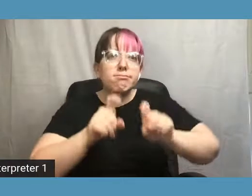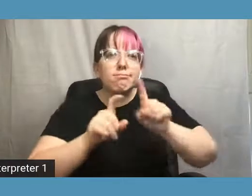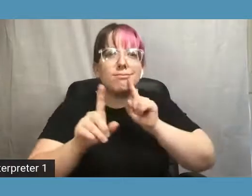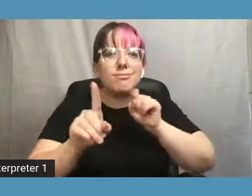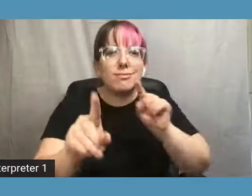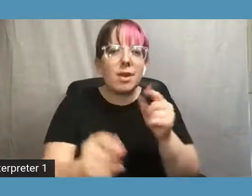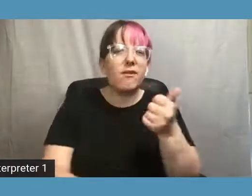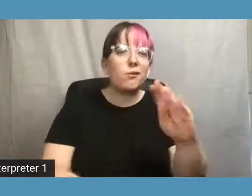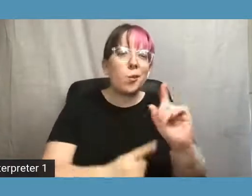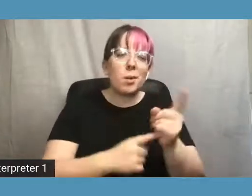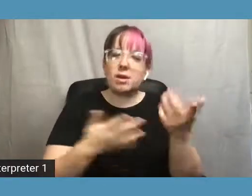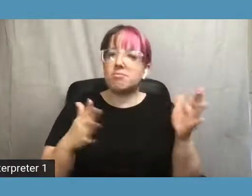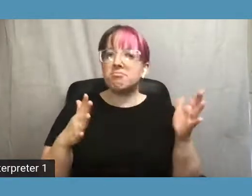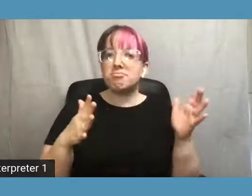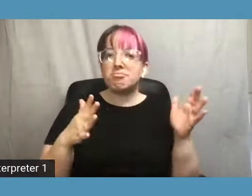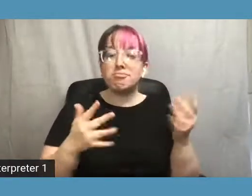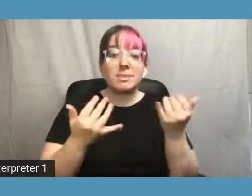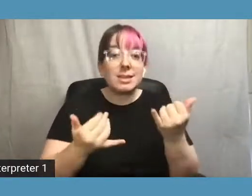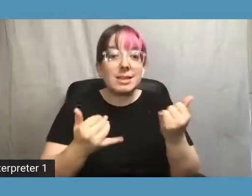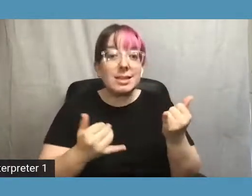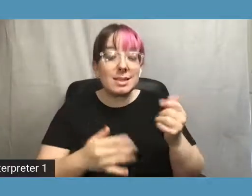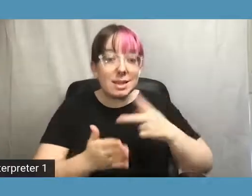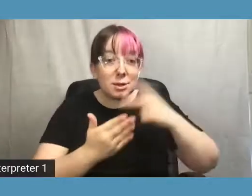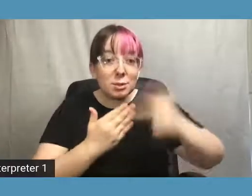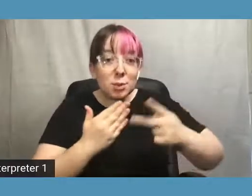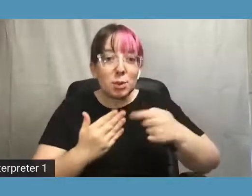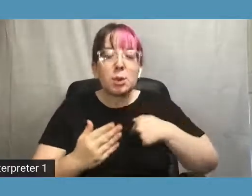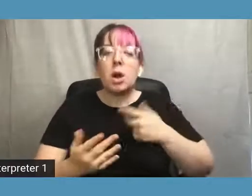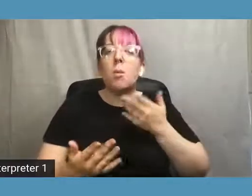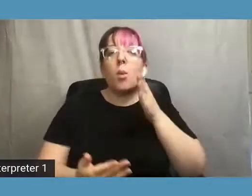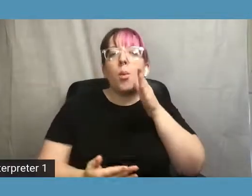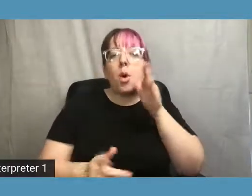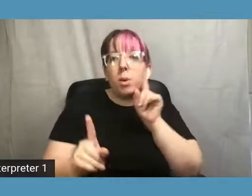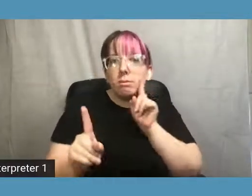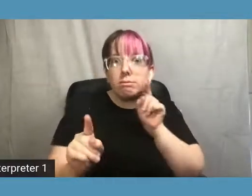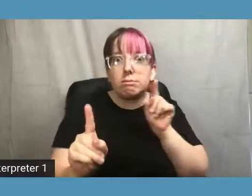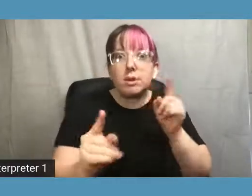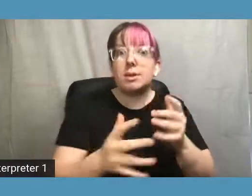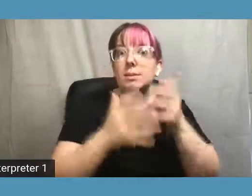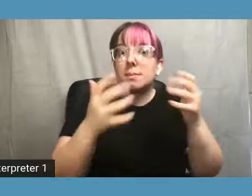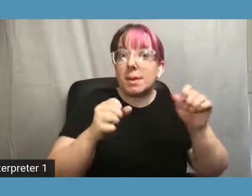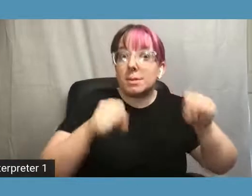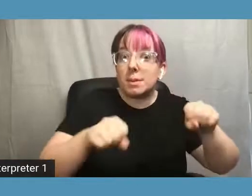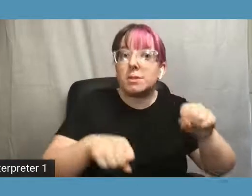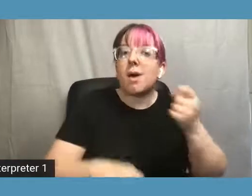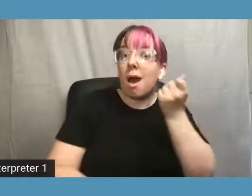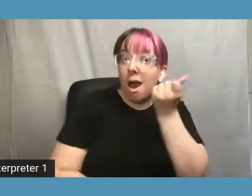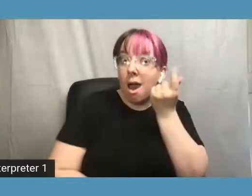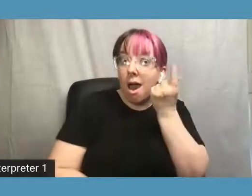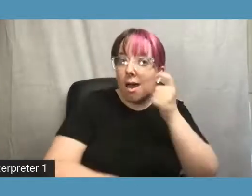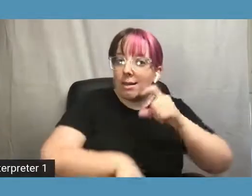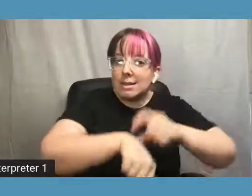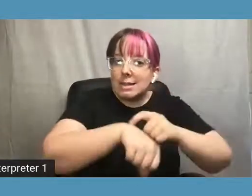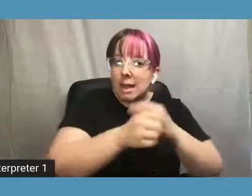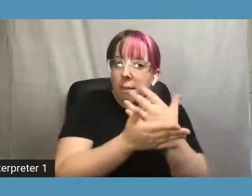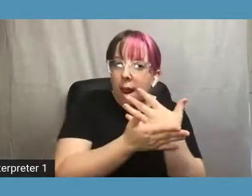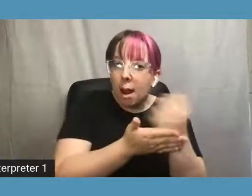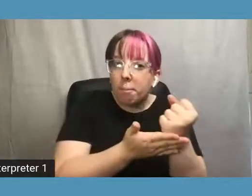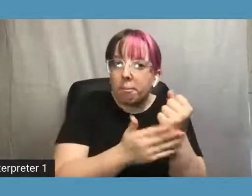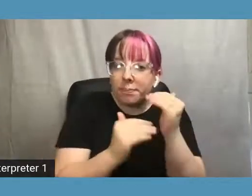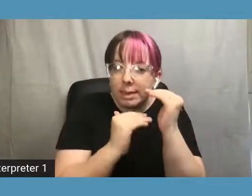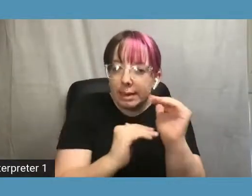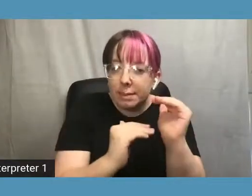During today's program, we will address as many of your questions as time allows. However, sometimes we are unable to answer all